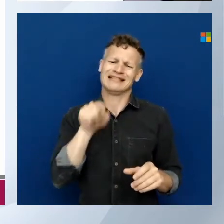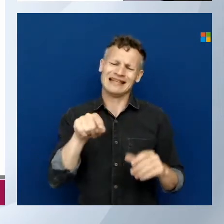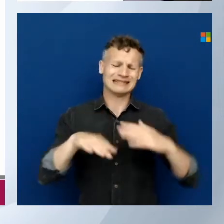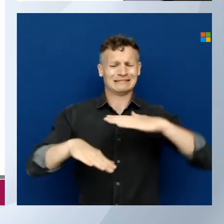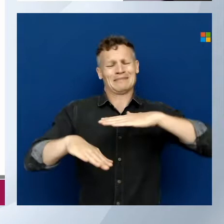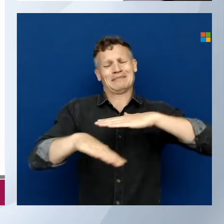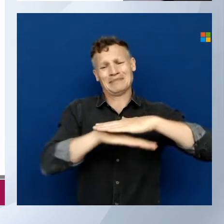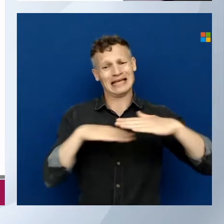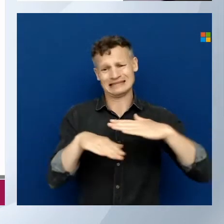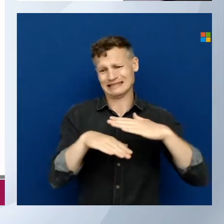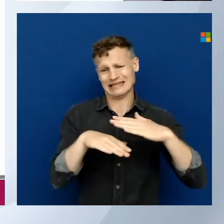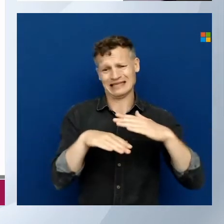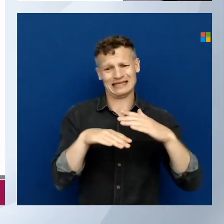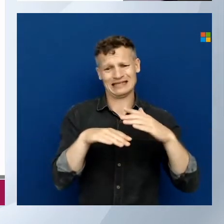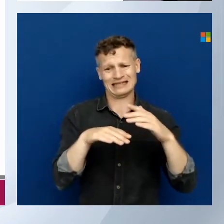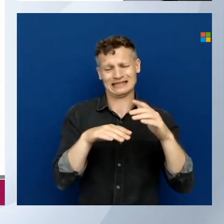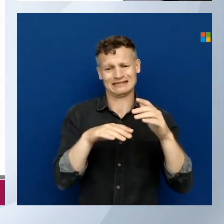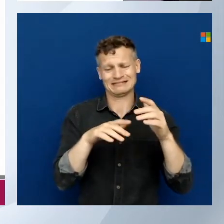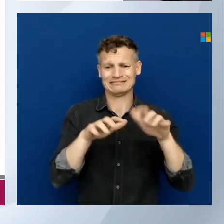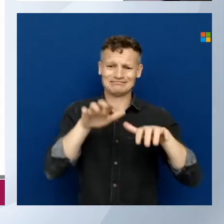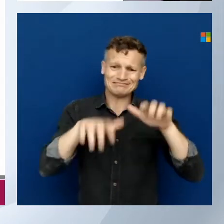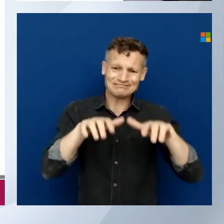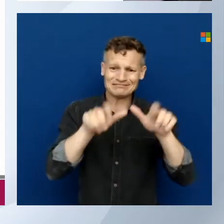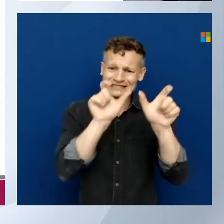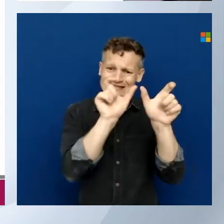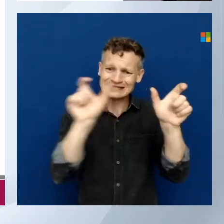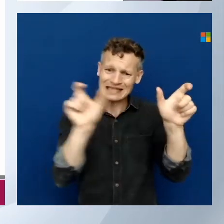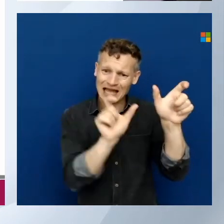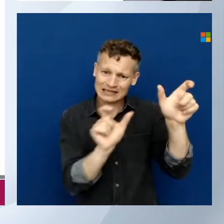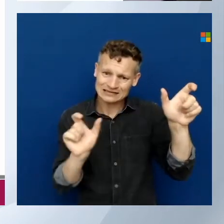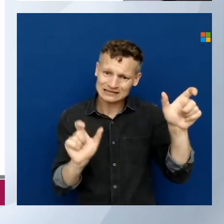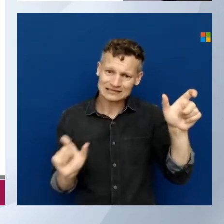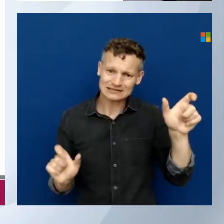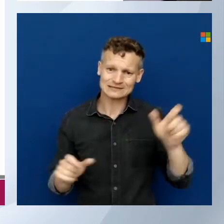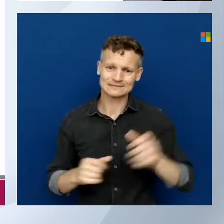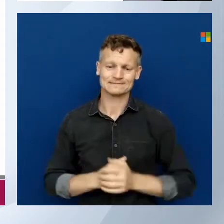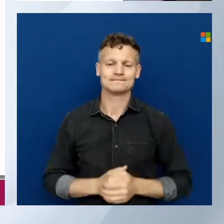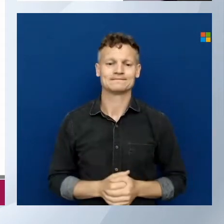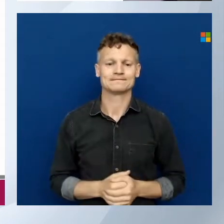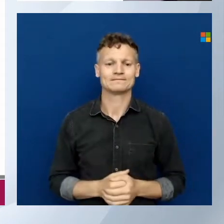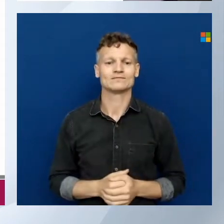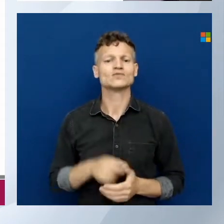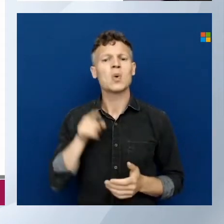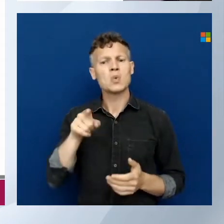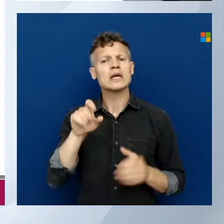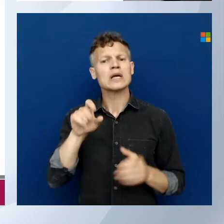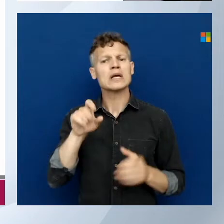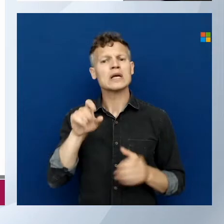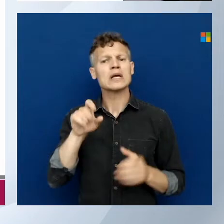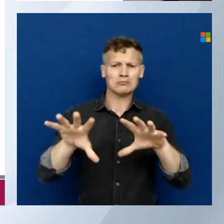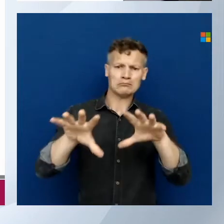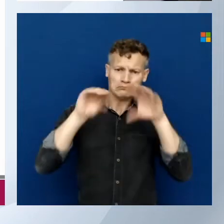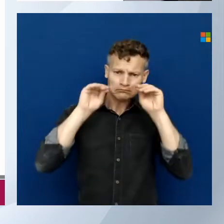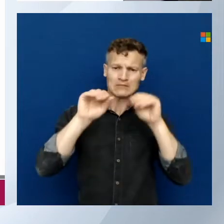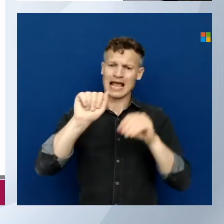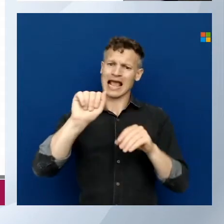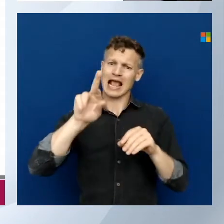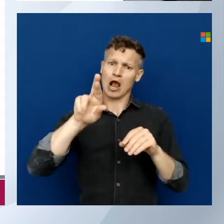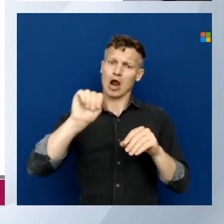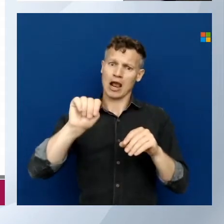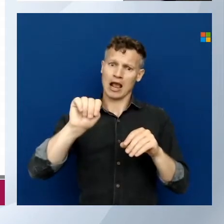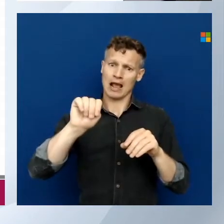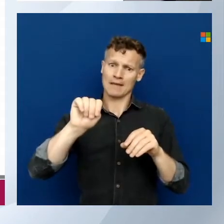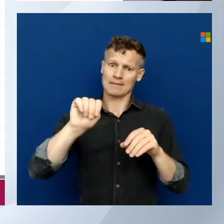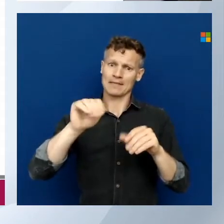more easily understand or read the ARM templates that we are going to build. Because each